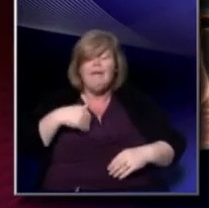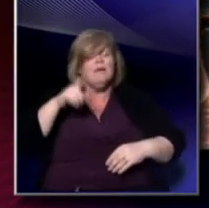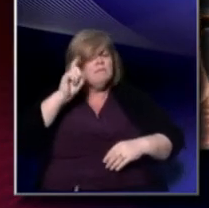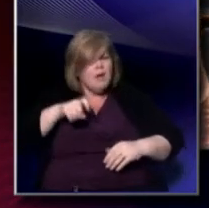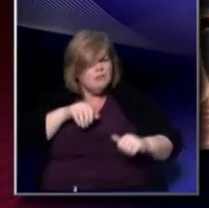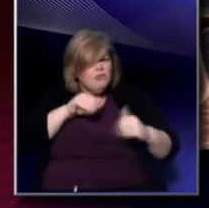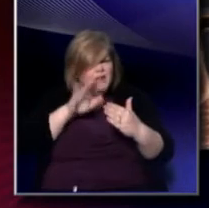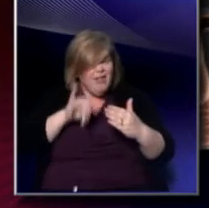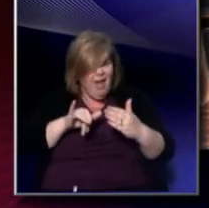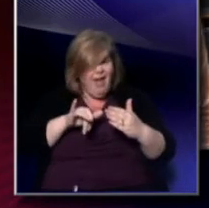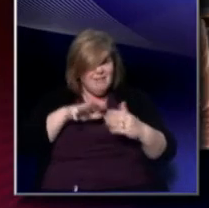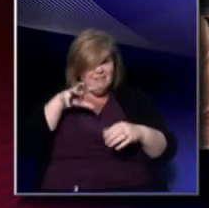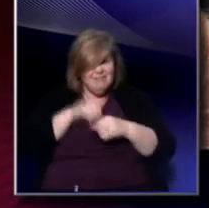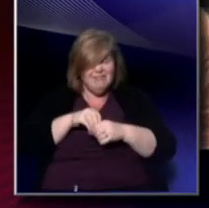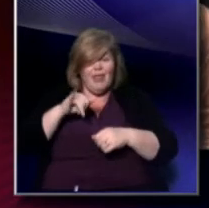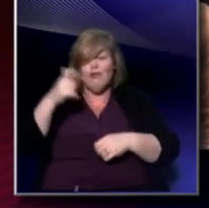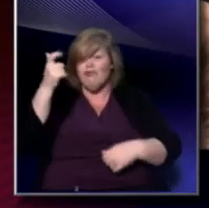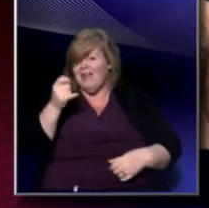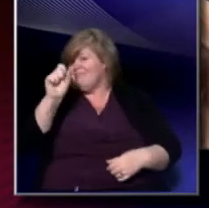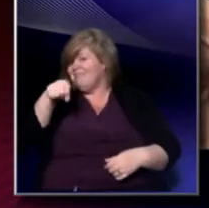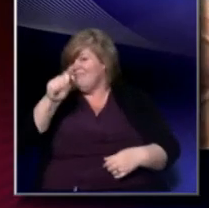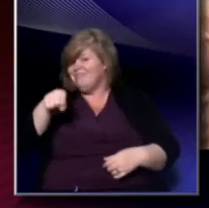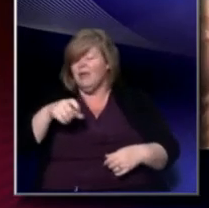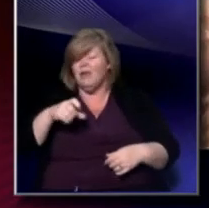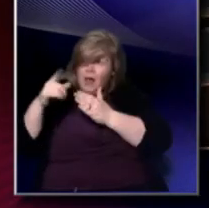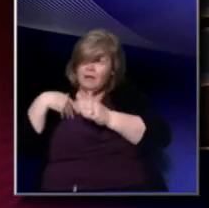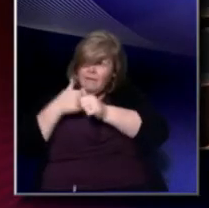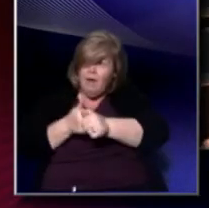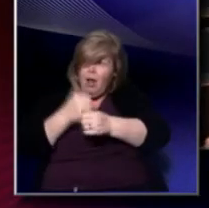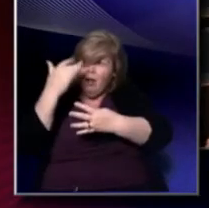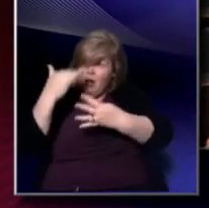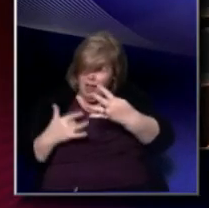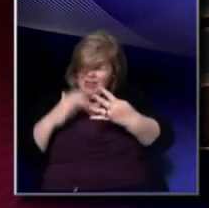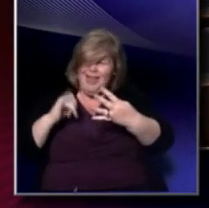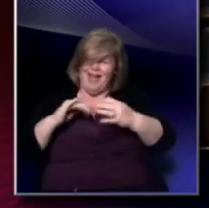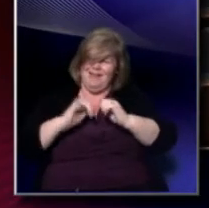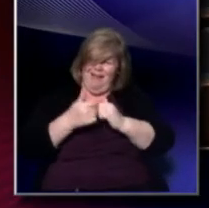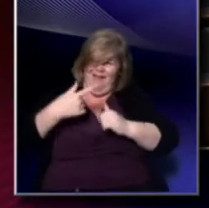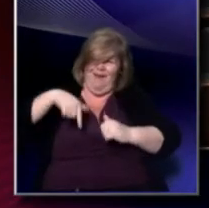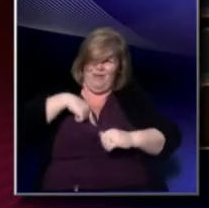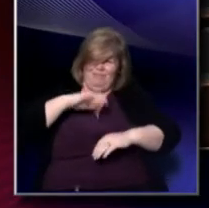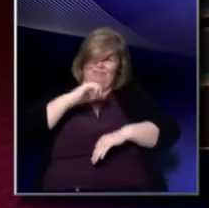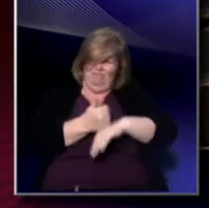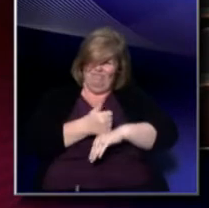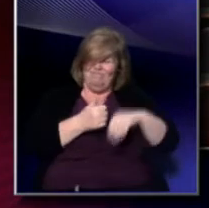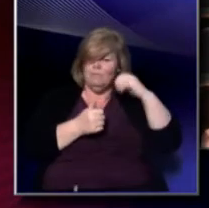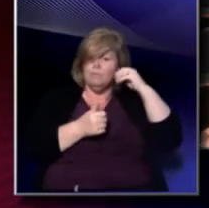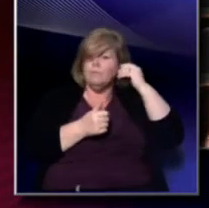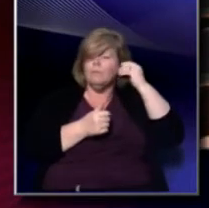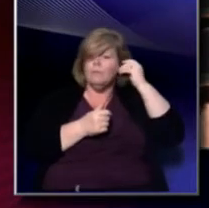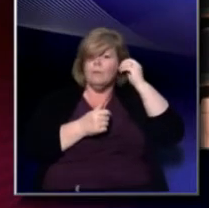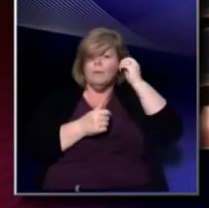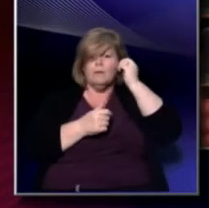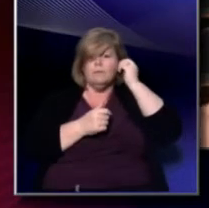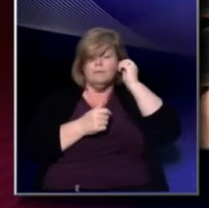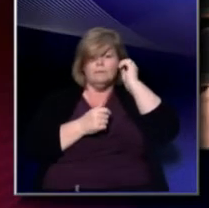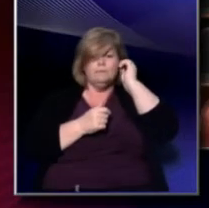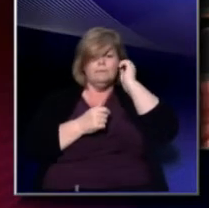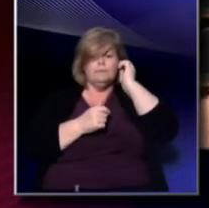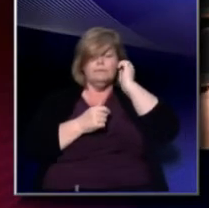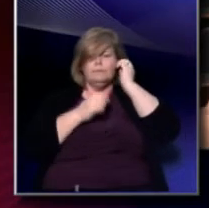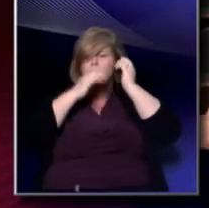some of these things were not just things that we came up with on. And if we move on in that final year, you can kind of see